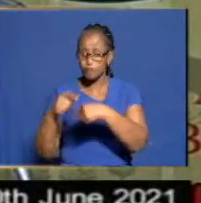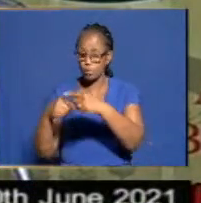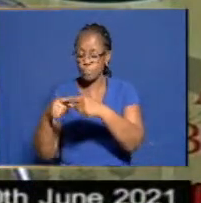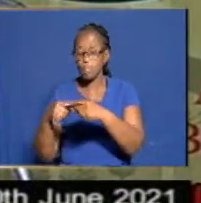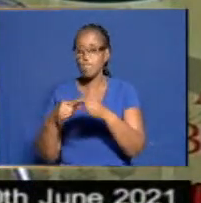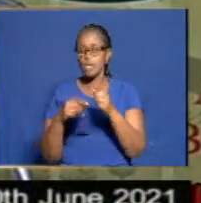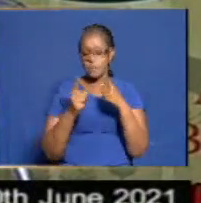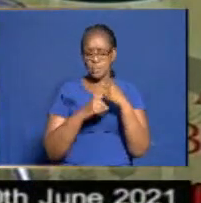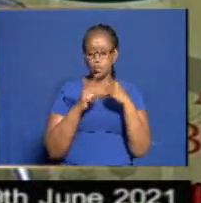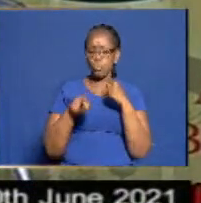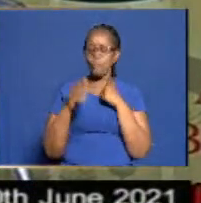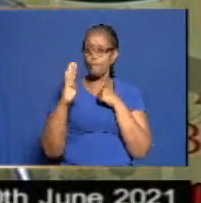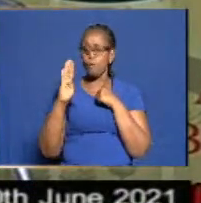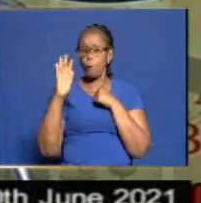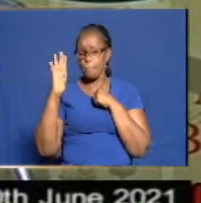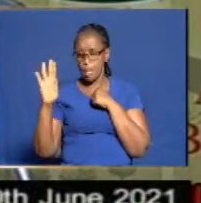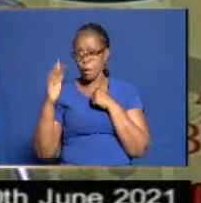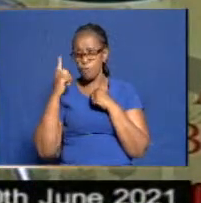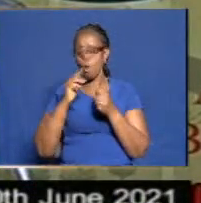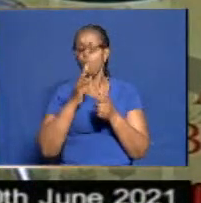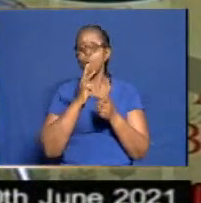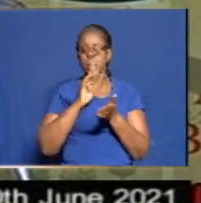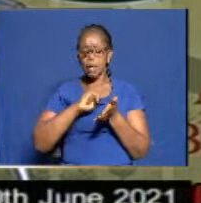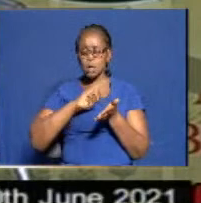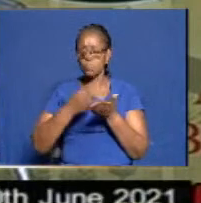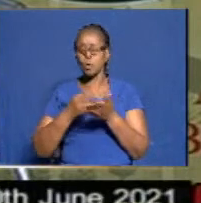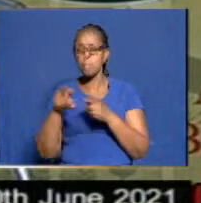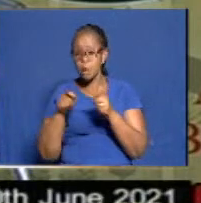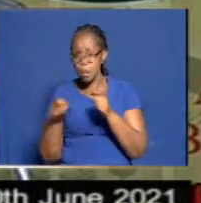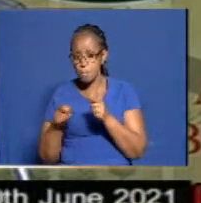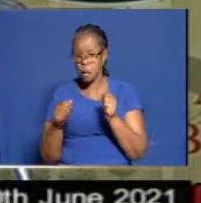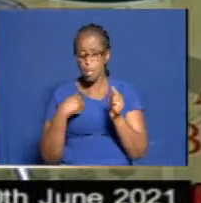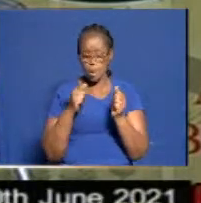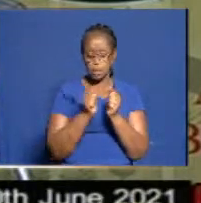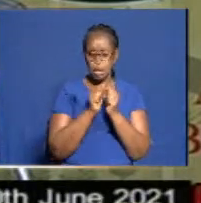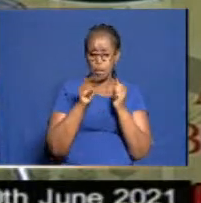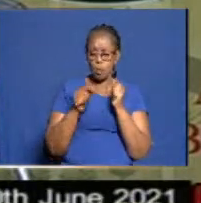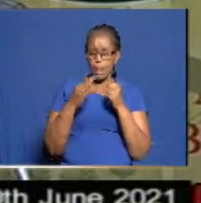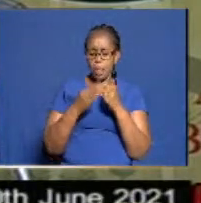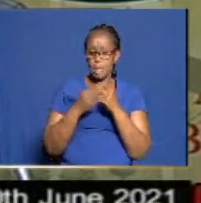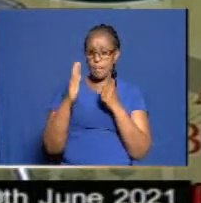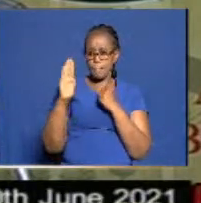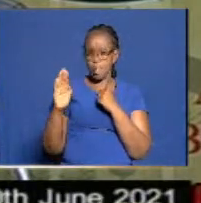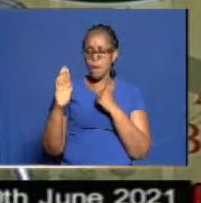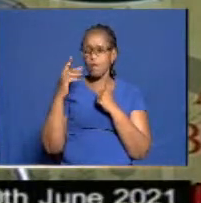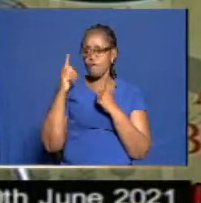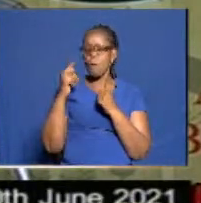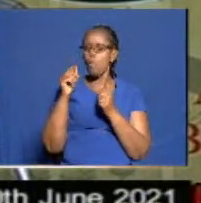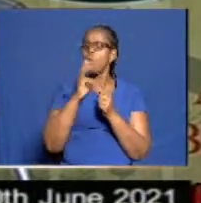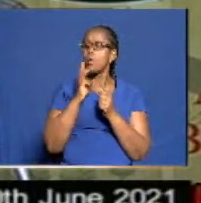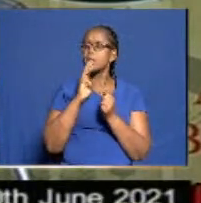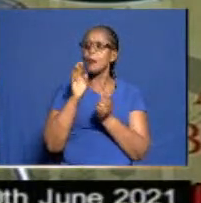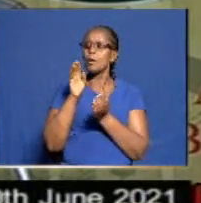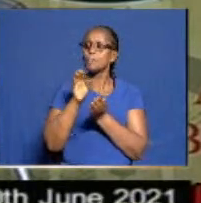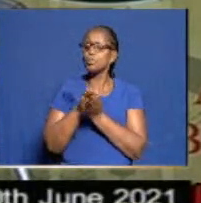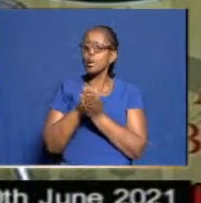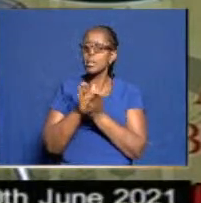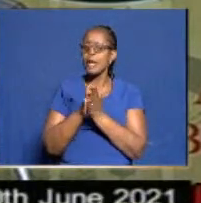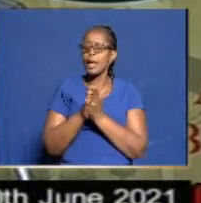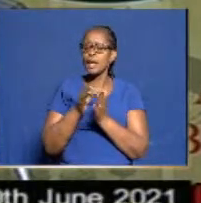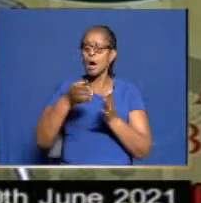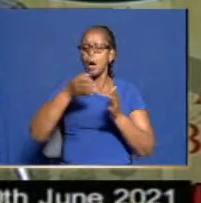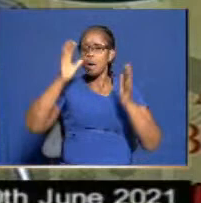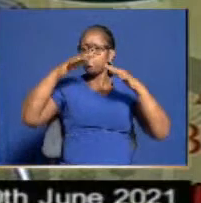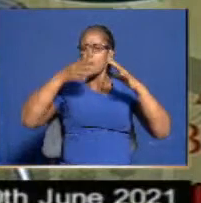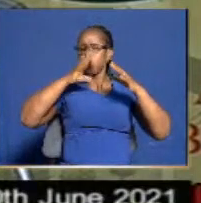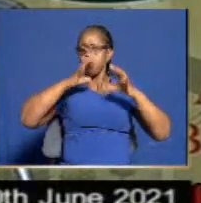₦16.4 billion for water resource management, and ₦10.8 billion for water storage and flood control. In addition, I